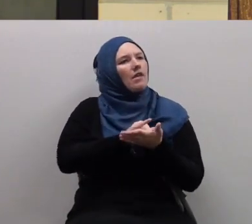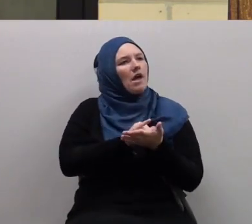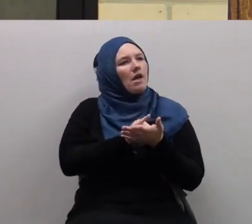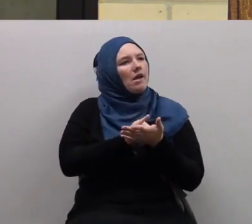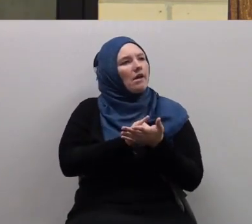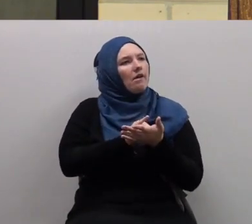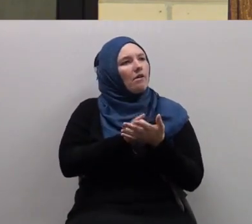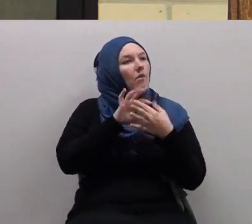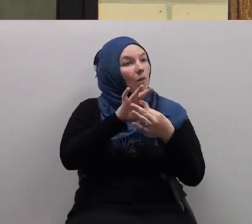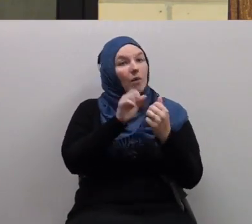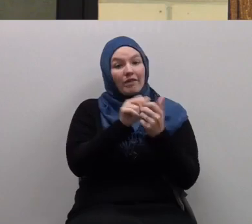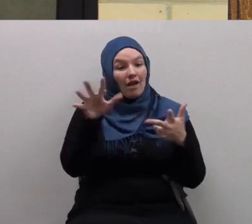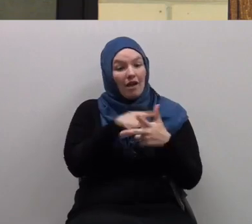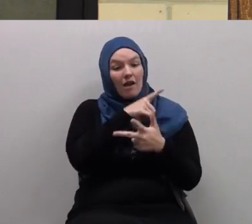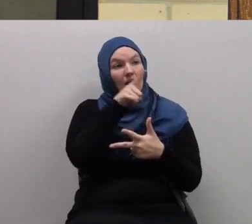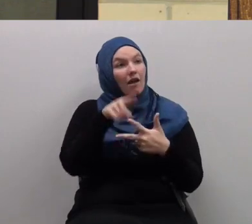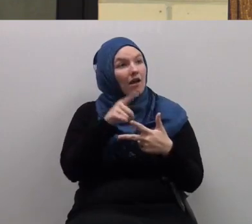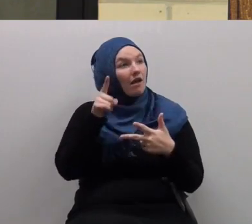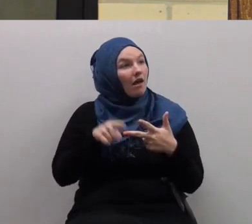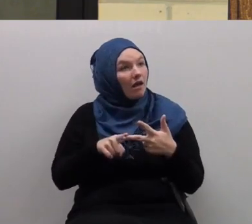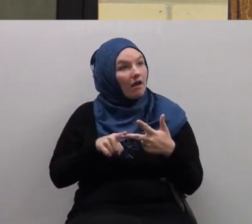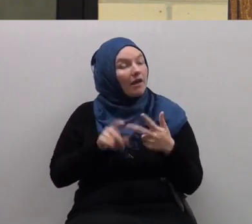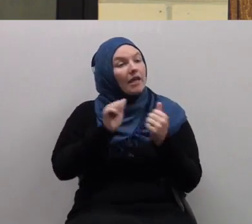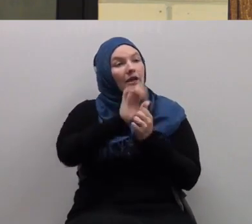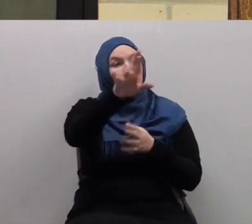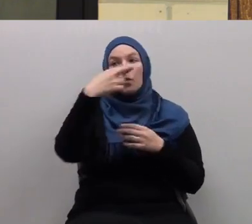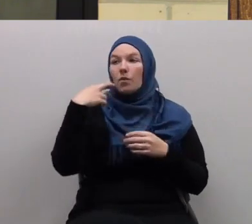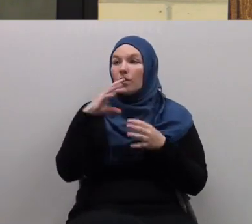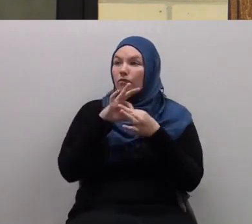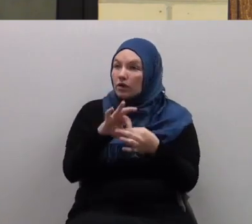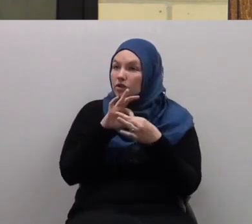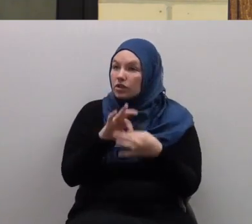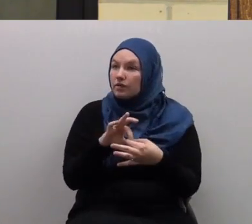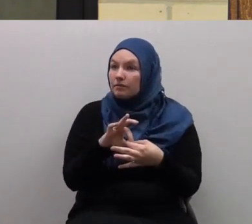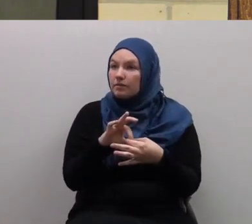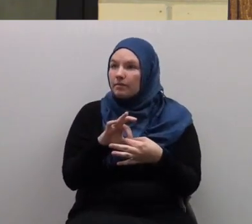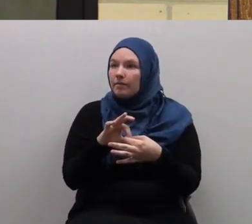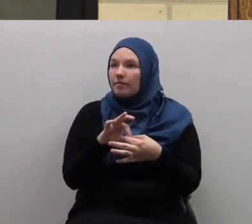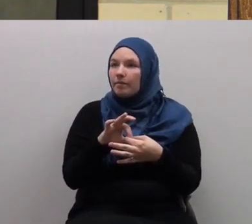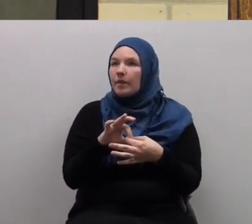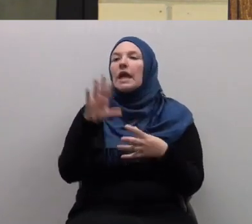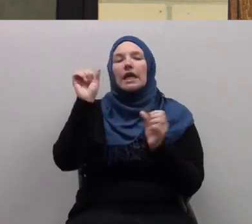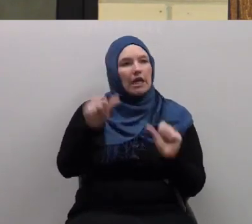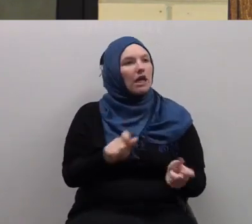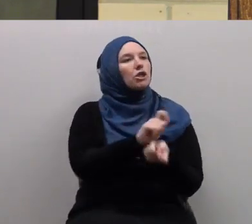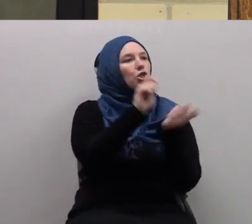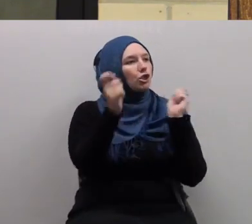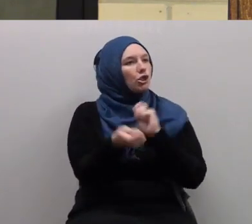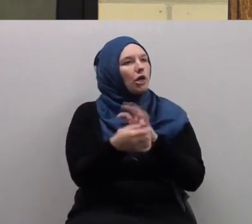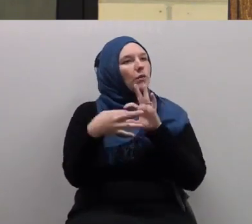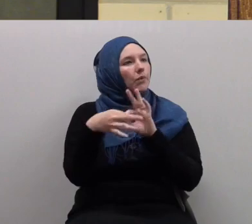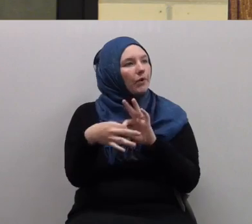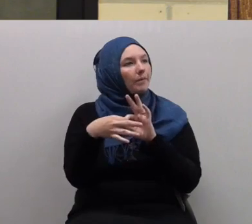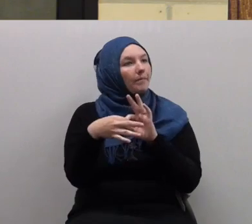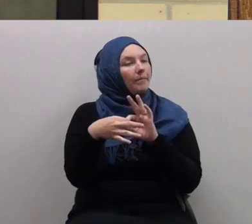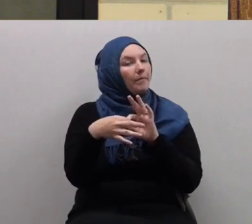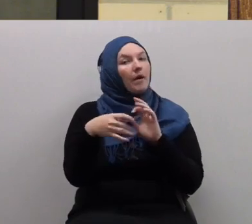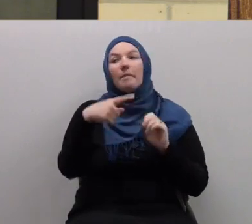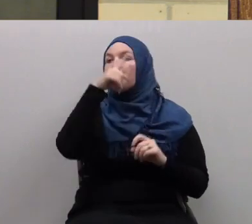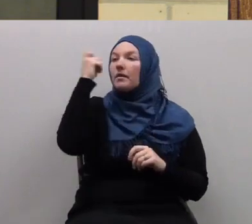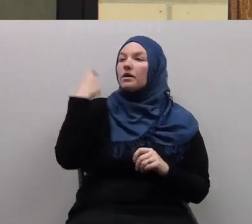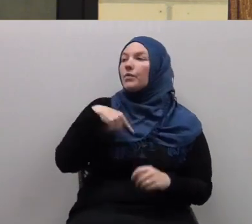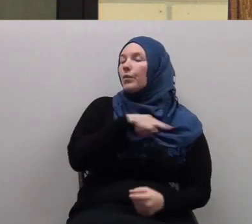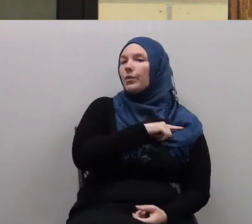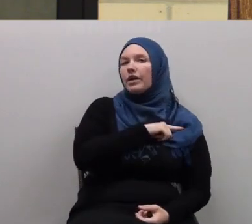Without those factors, any relationship is subject to change as well. So because we